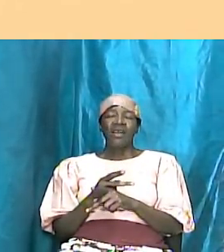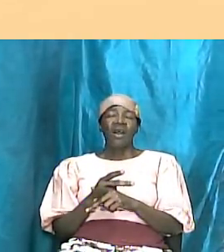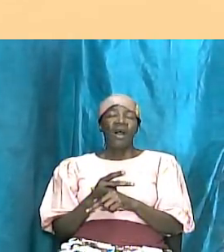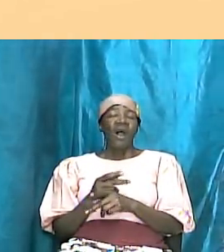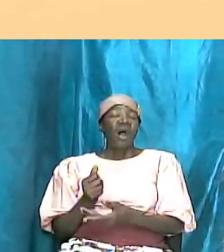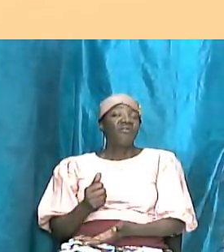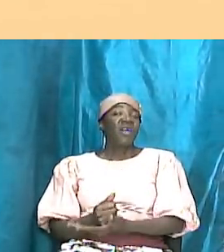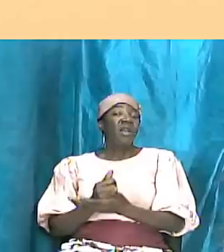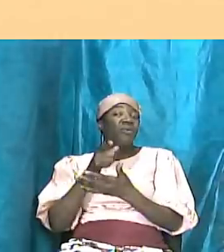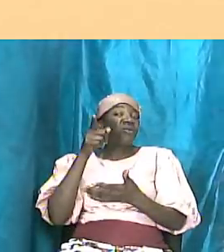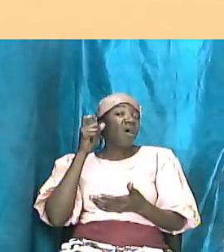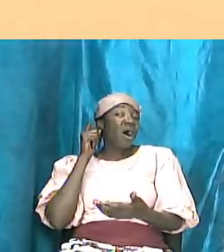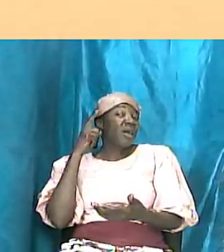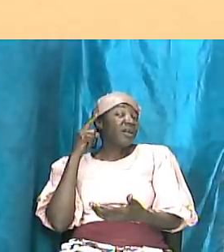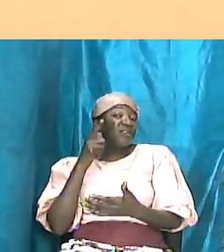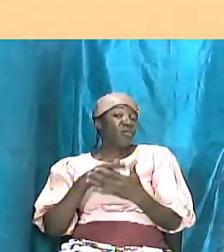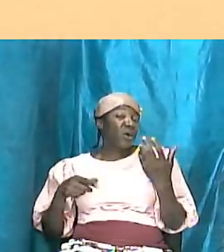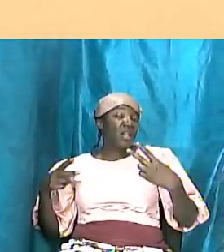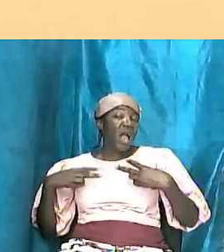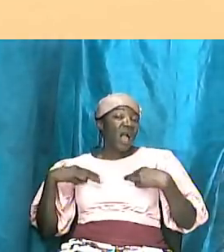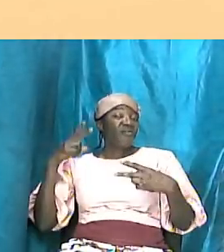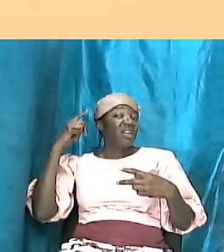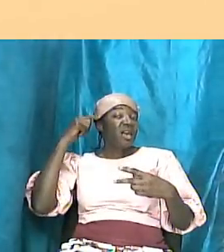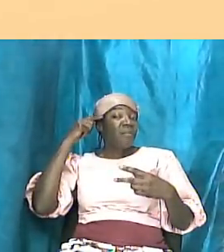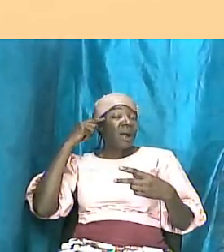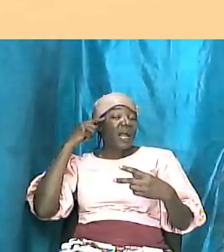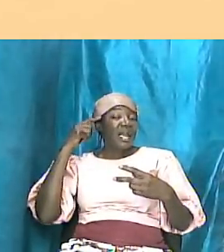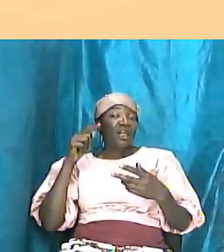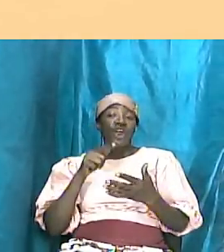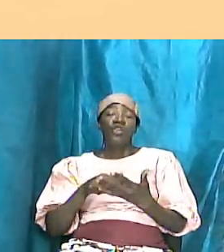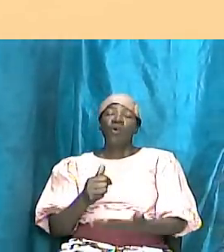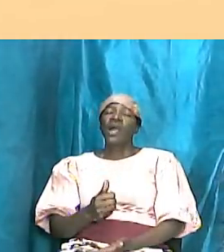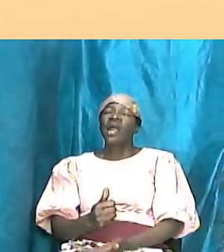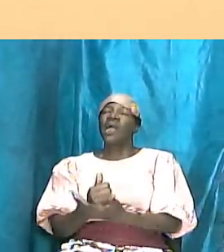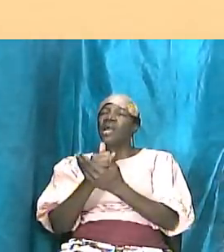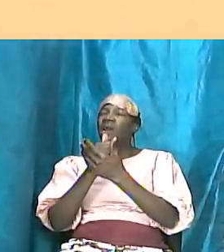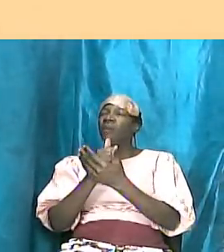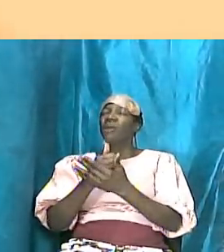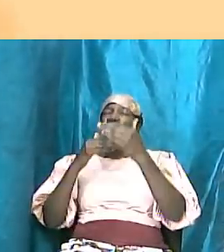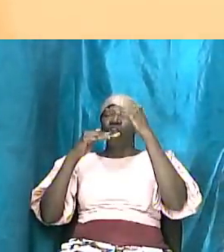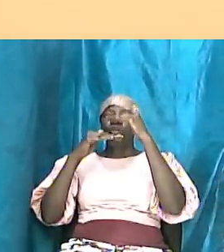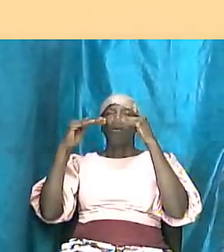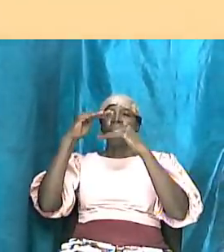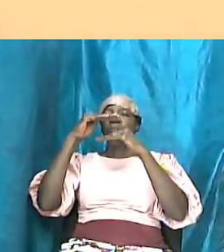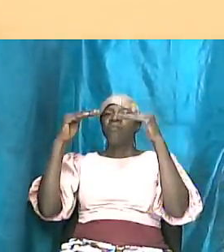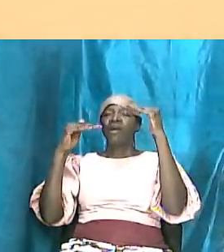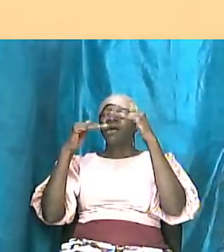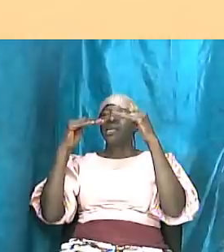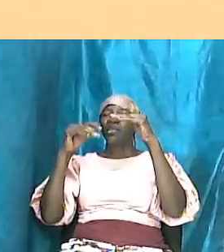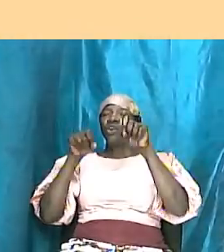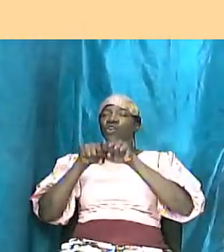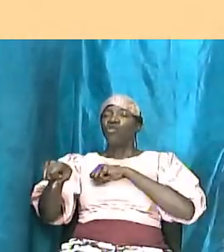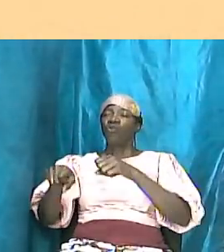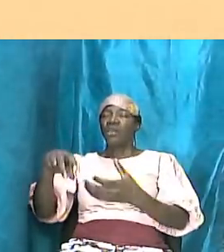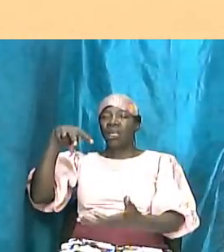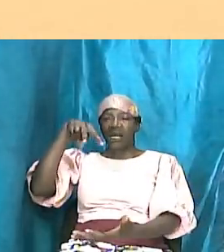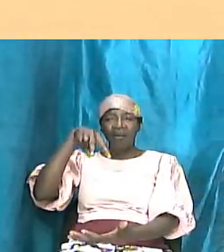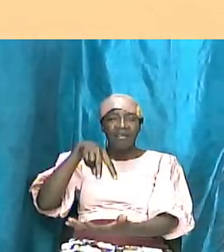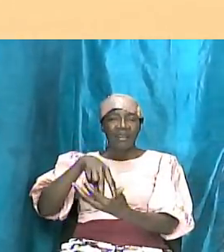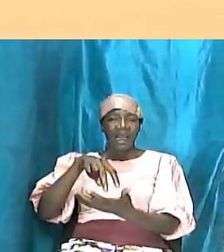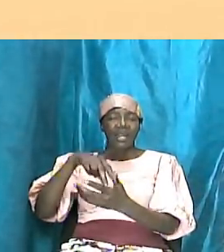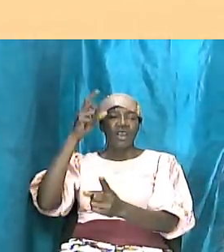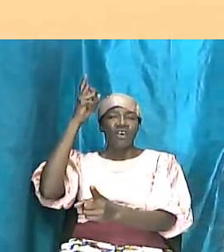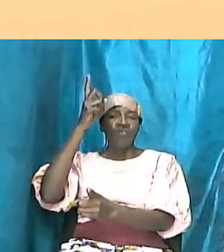reinforce what we already have in our minds and to help to build so that we can stand properly